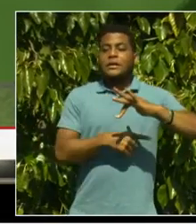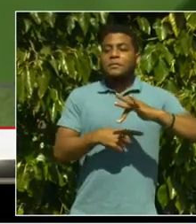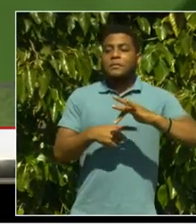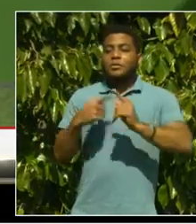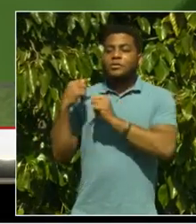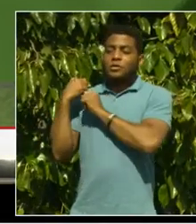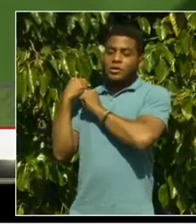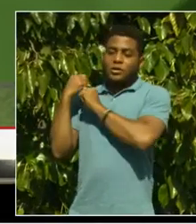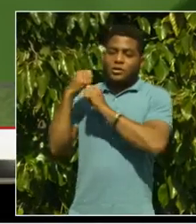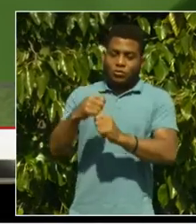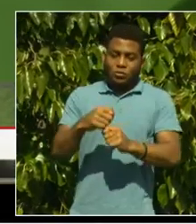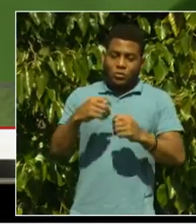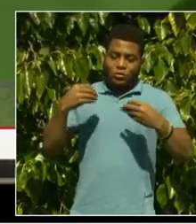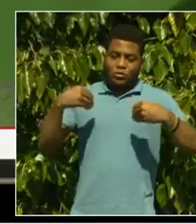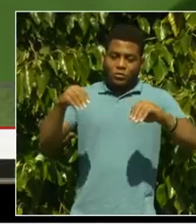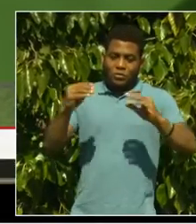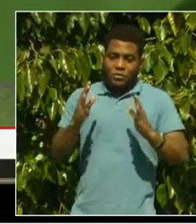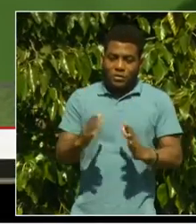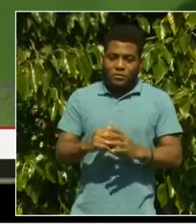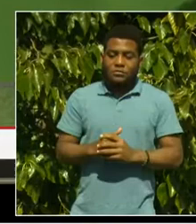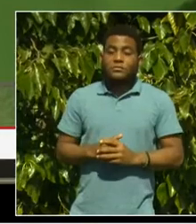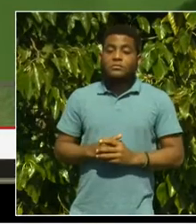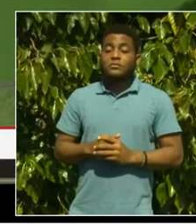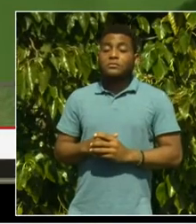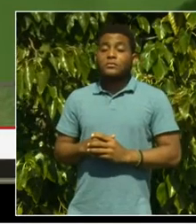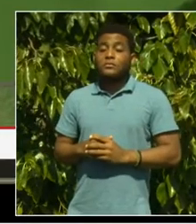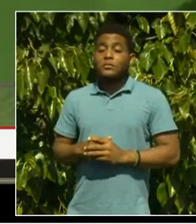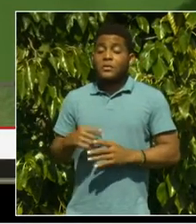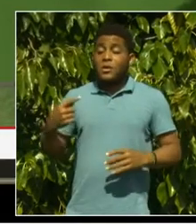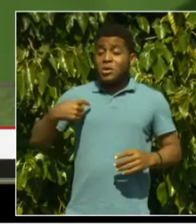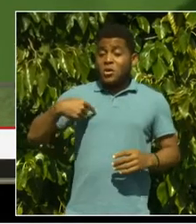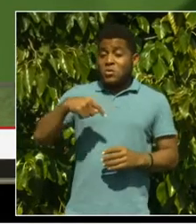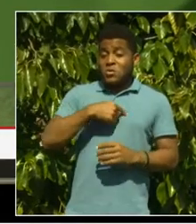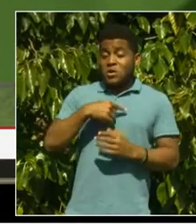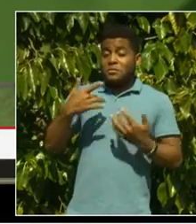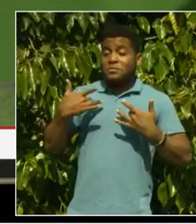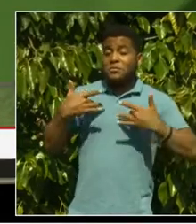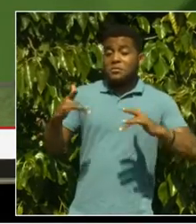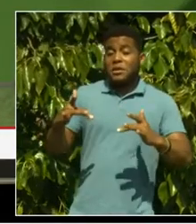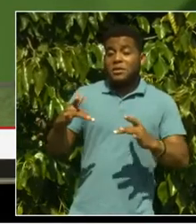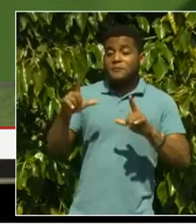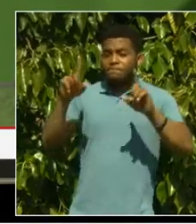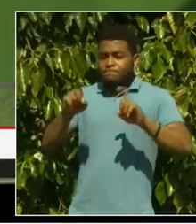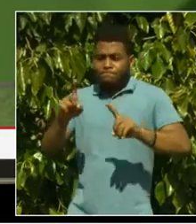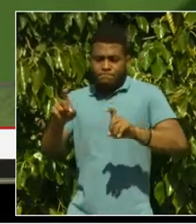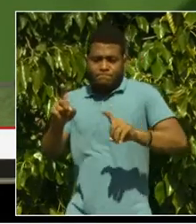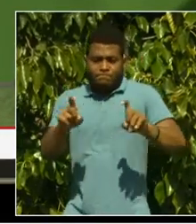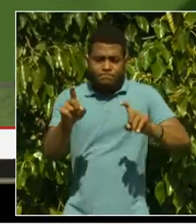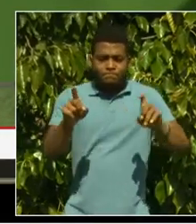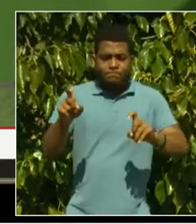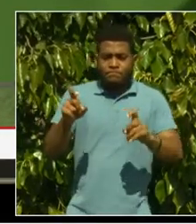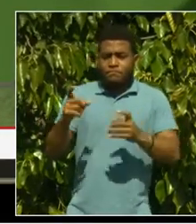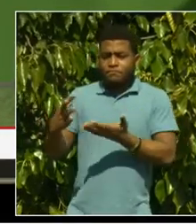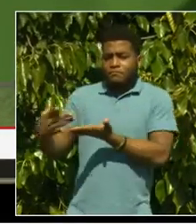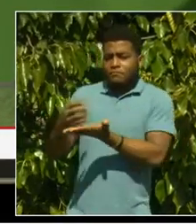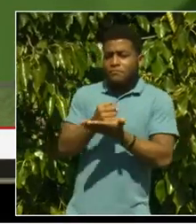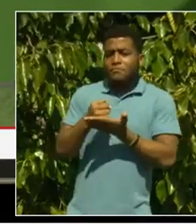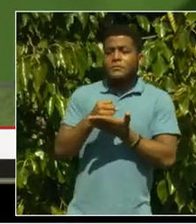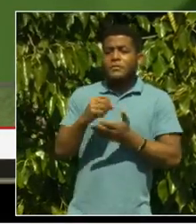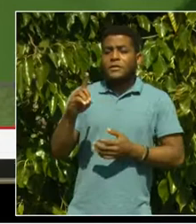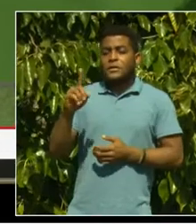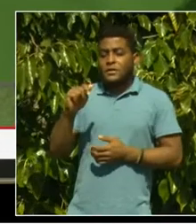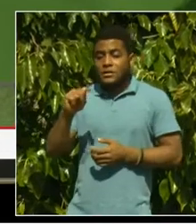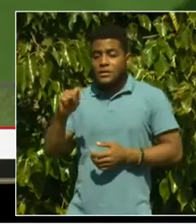system. The data we've collected we use to create change, including in 2016 when we testified in Congress to the